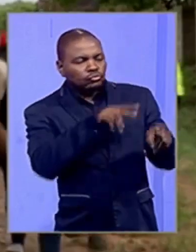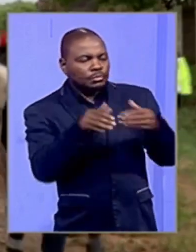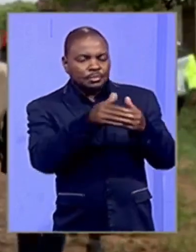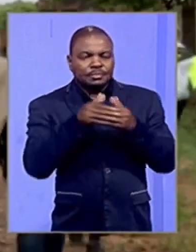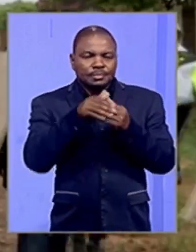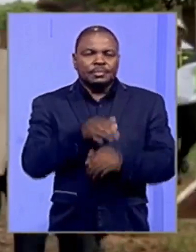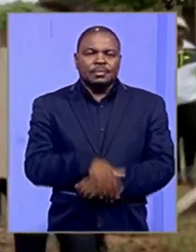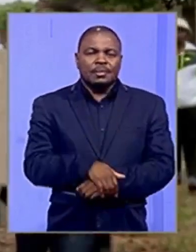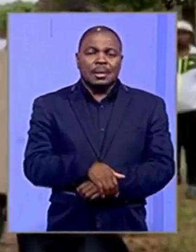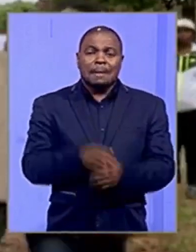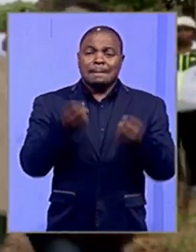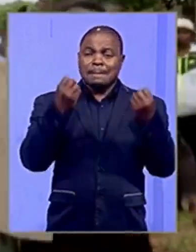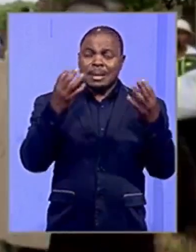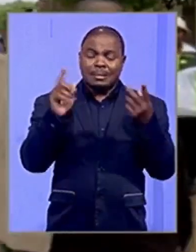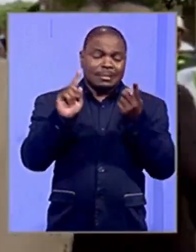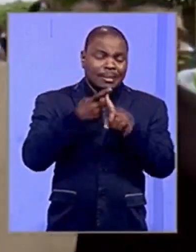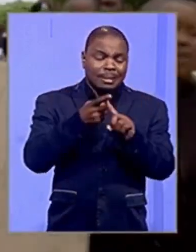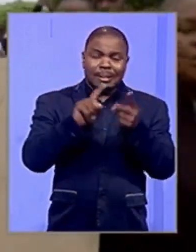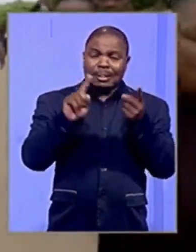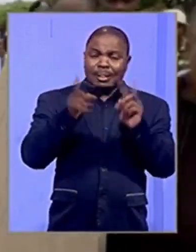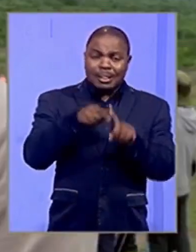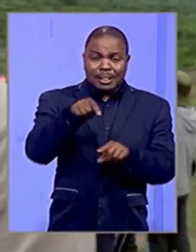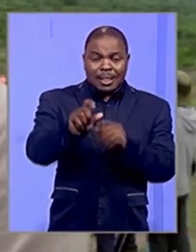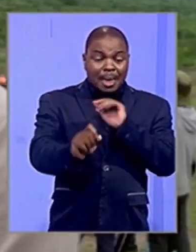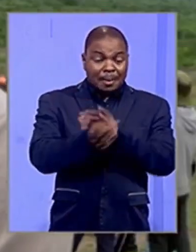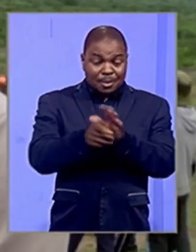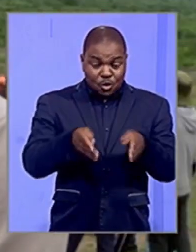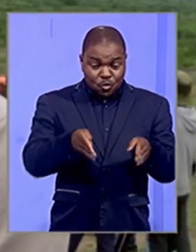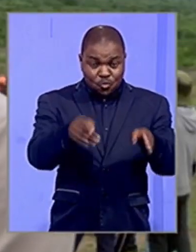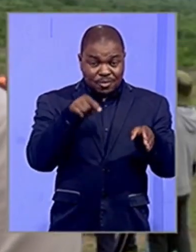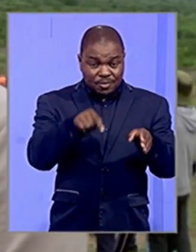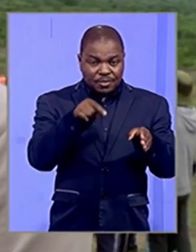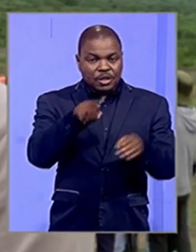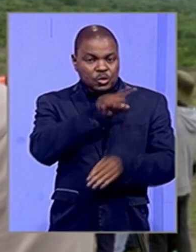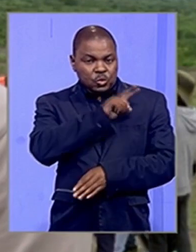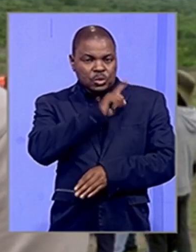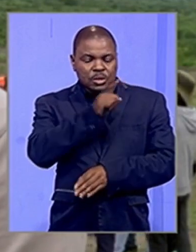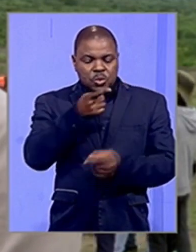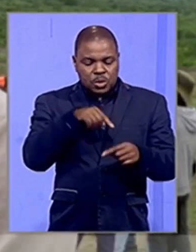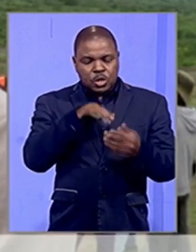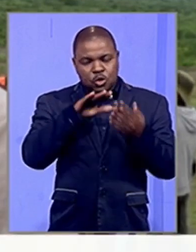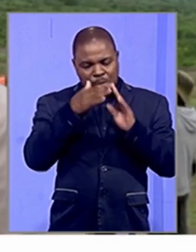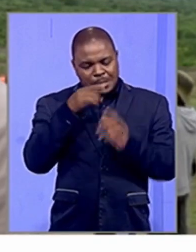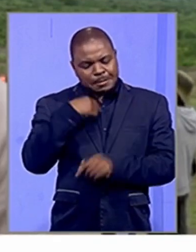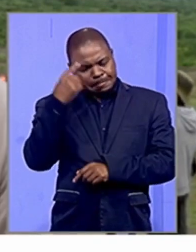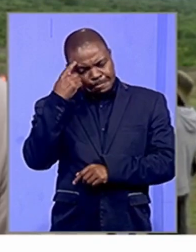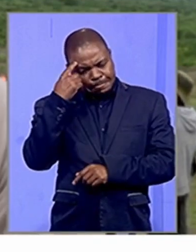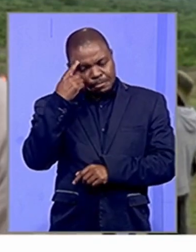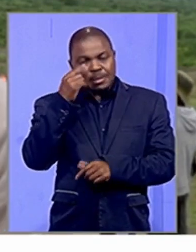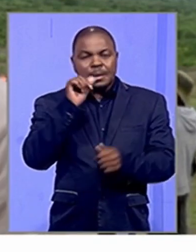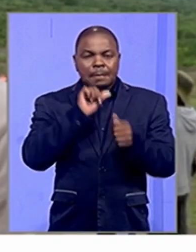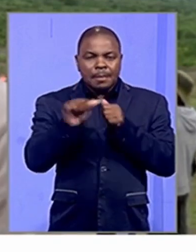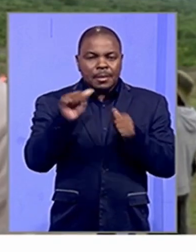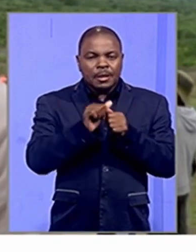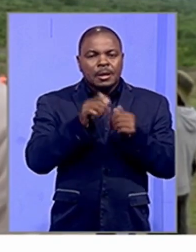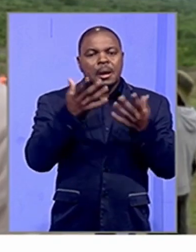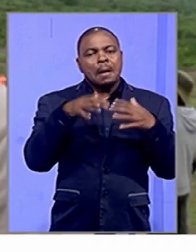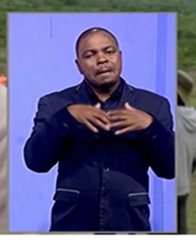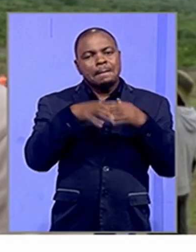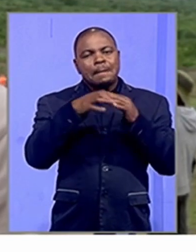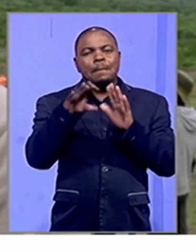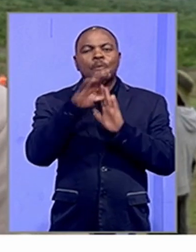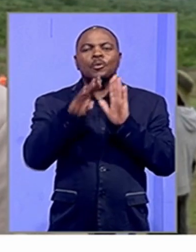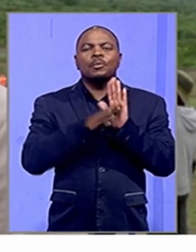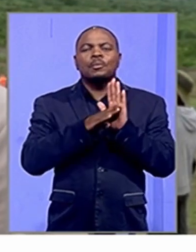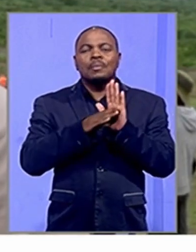There were many accidents that were happening in this road. Hence, we are said as a community, as leaders, let us come up with